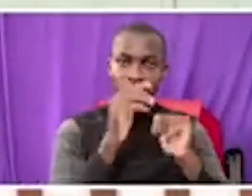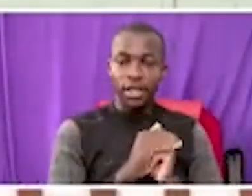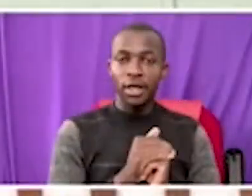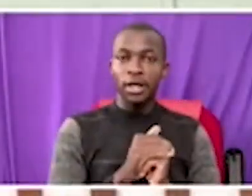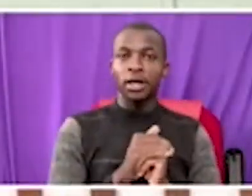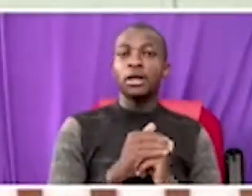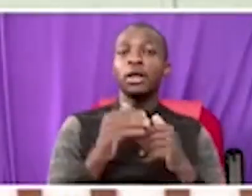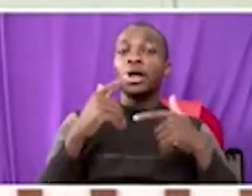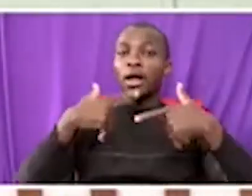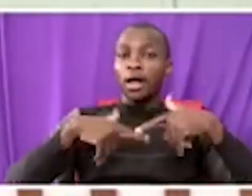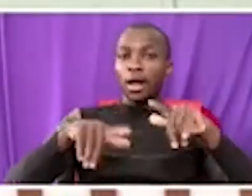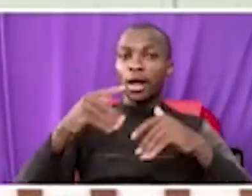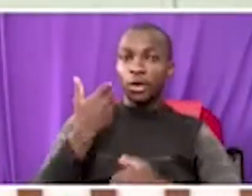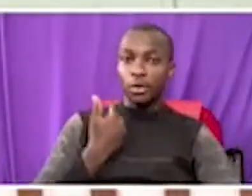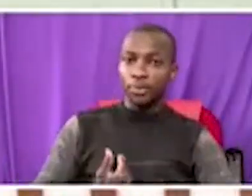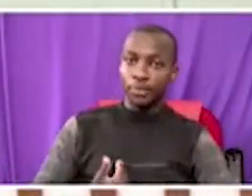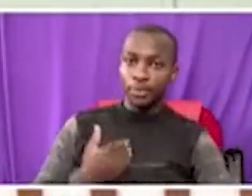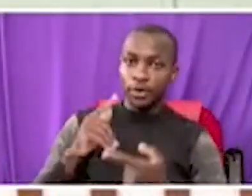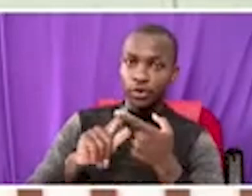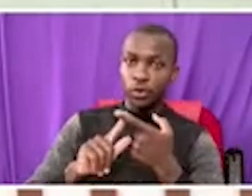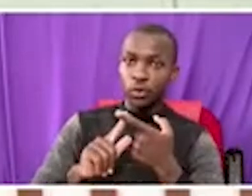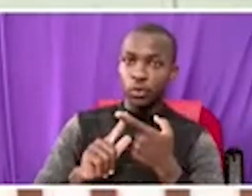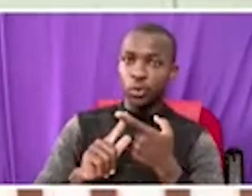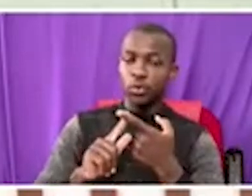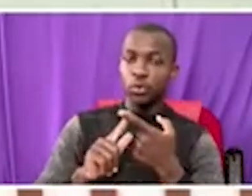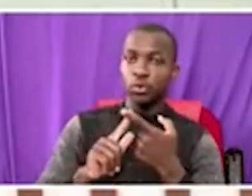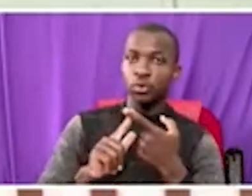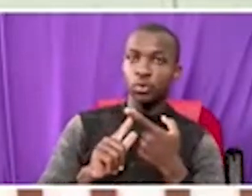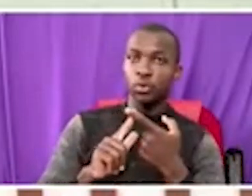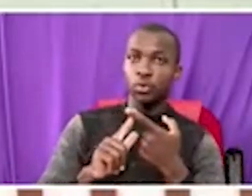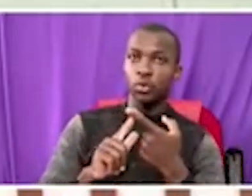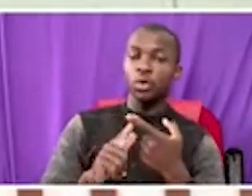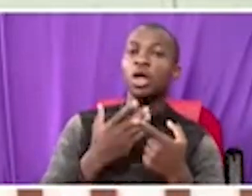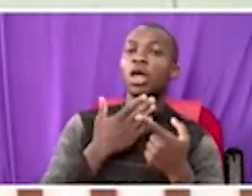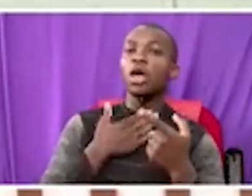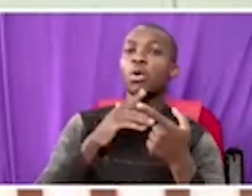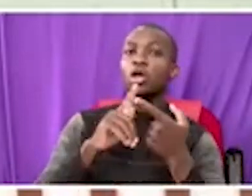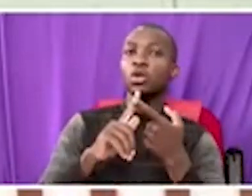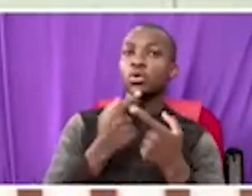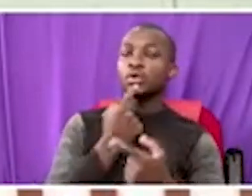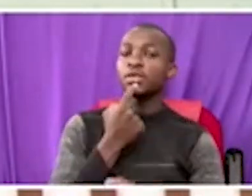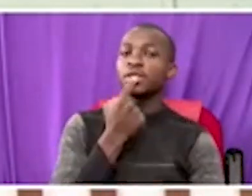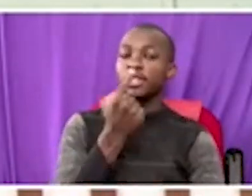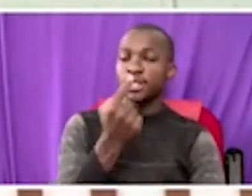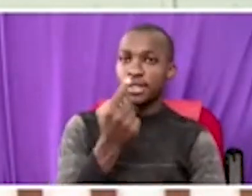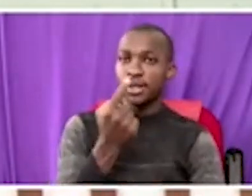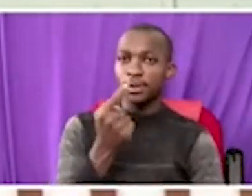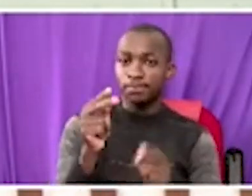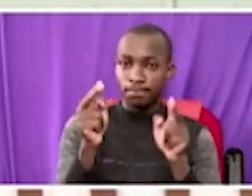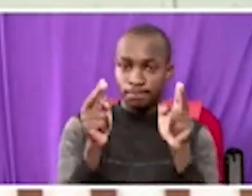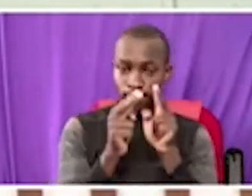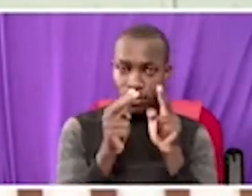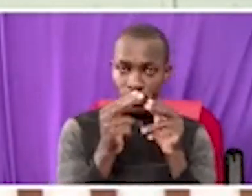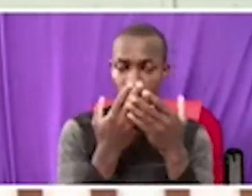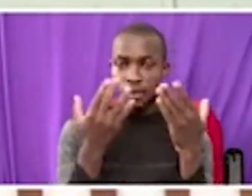Allow me to, since my brother has prayed against, allow me just to say this and to position the sermon this